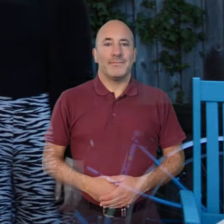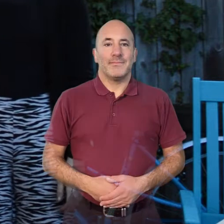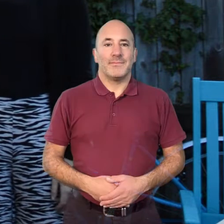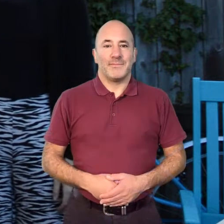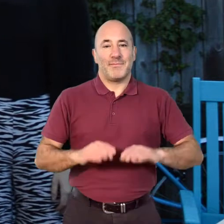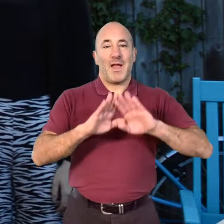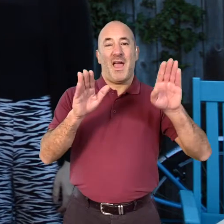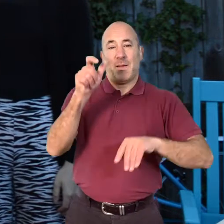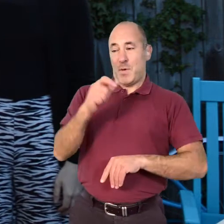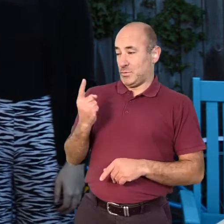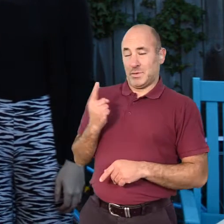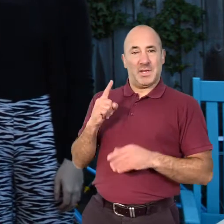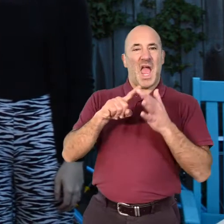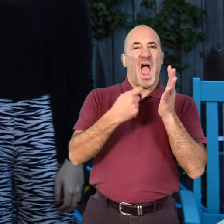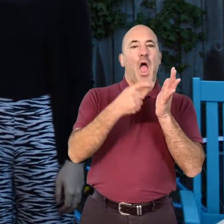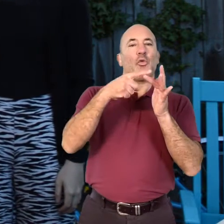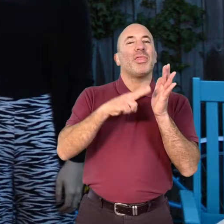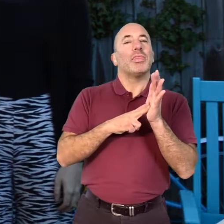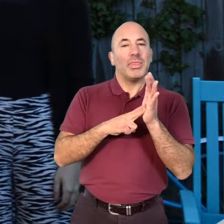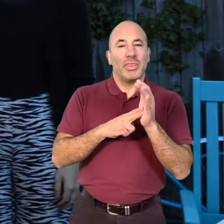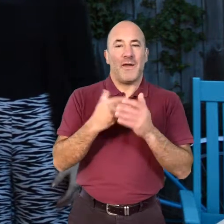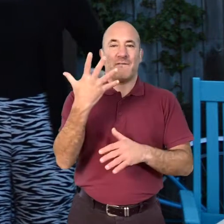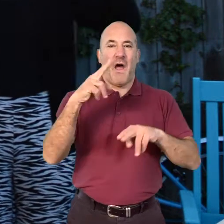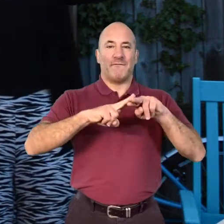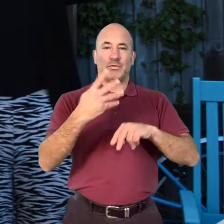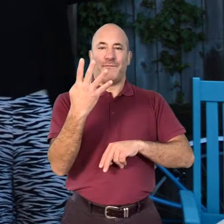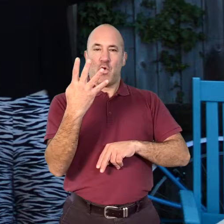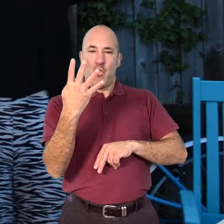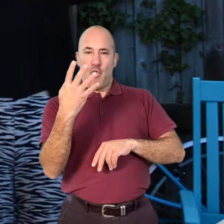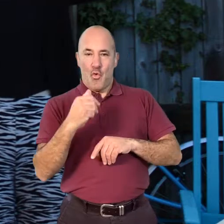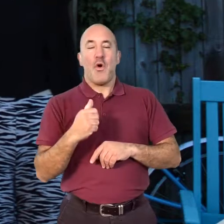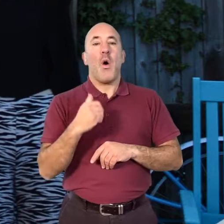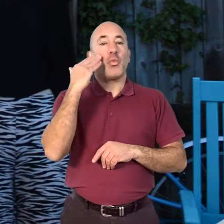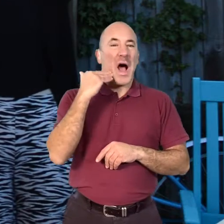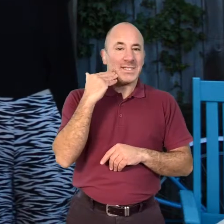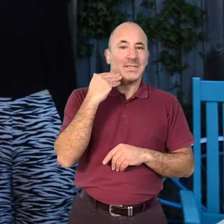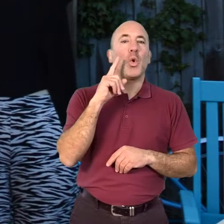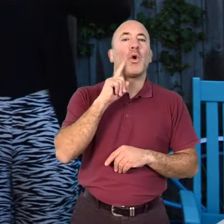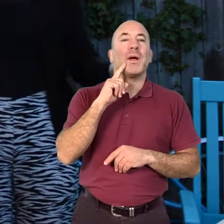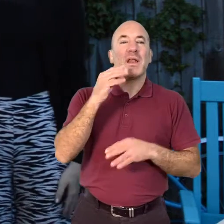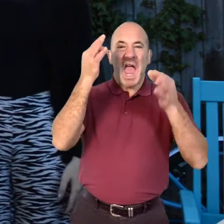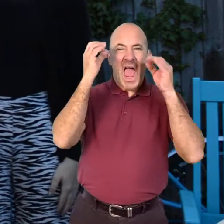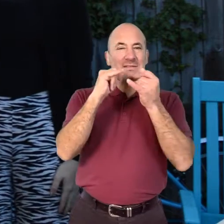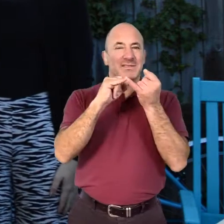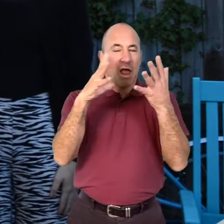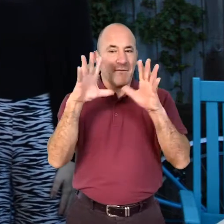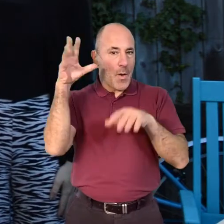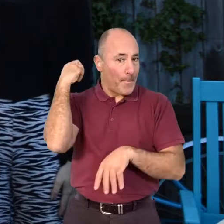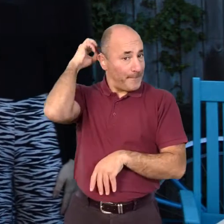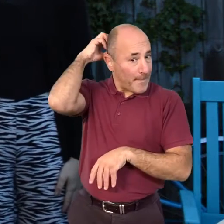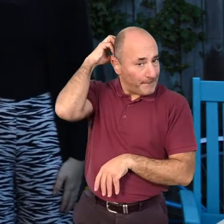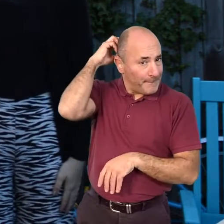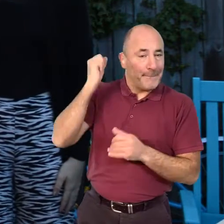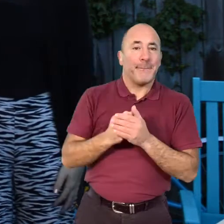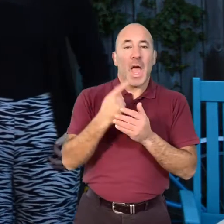Hi, I'm Erin. I'm a 5'4" white woman with silver hair that I'm wearing in a low bun, and I've got hazel